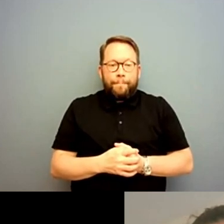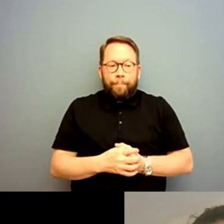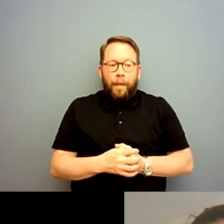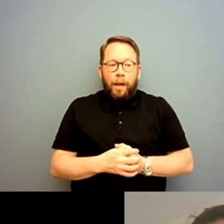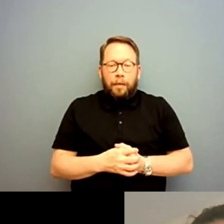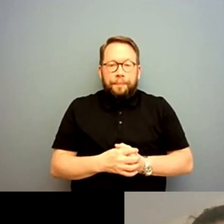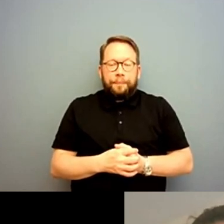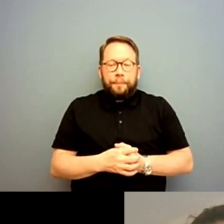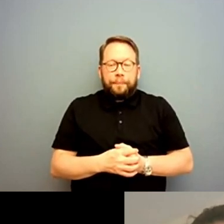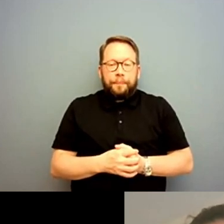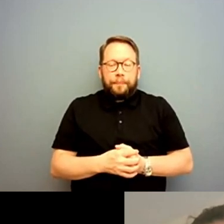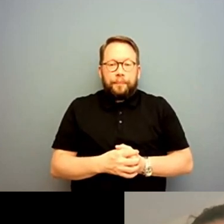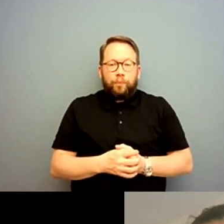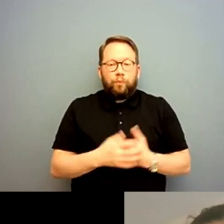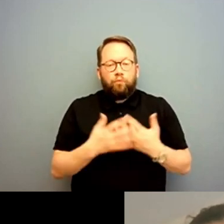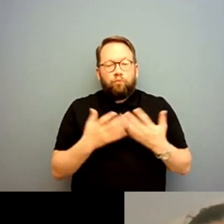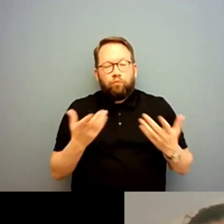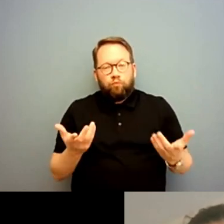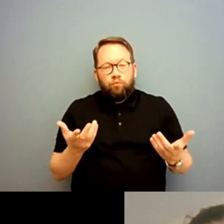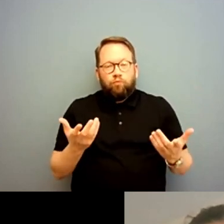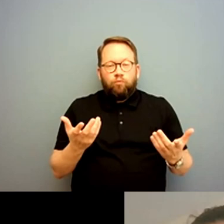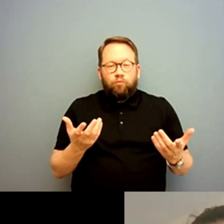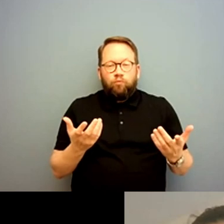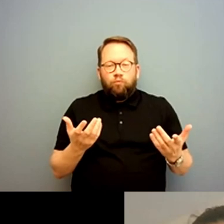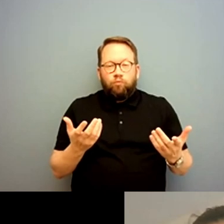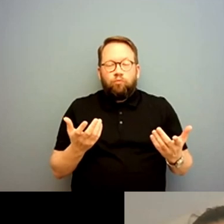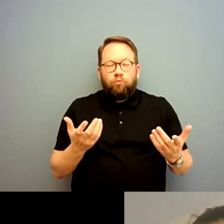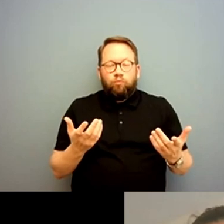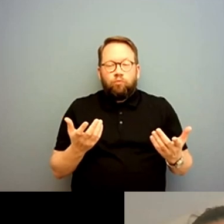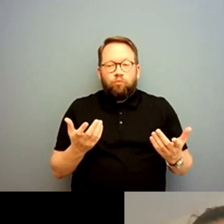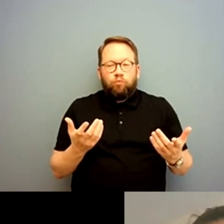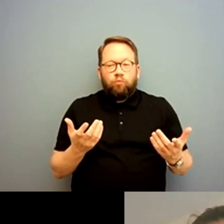the important fundamental aspect of the disability